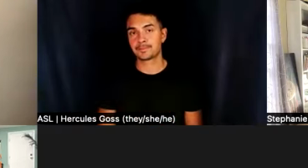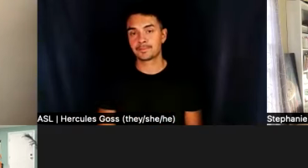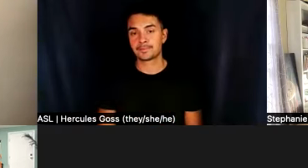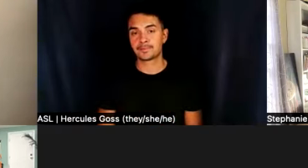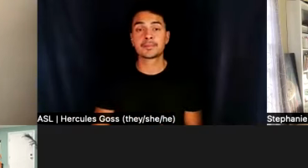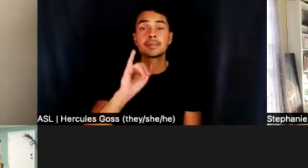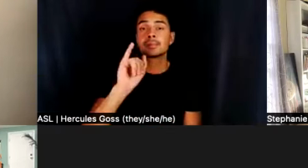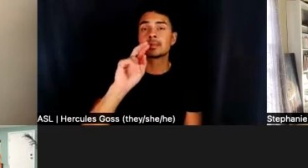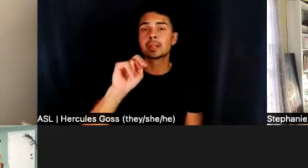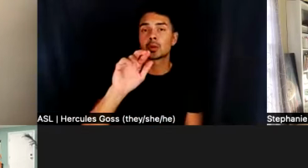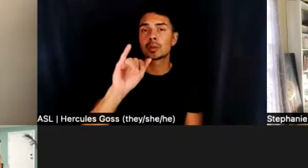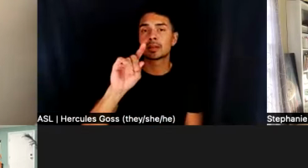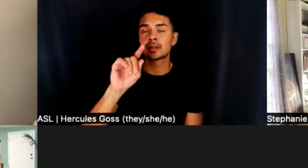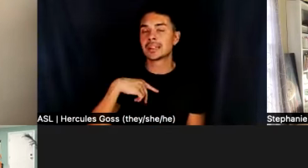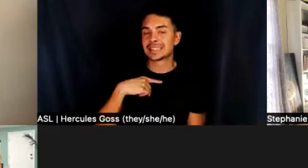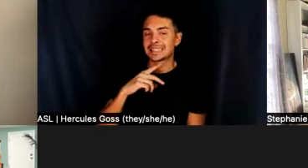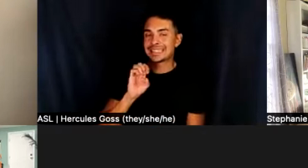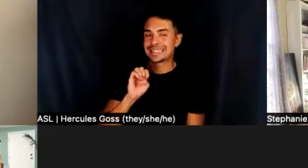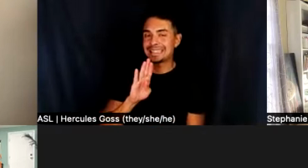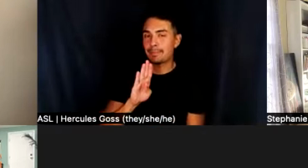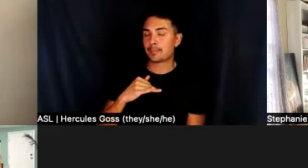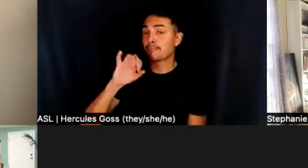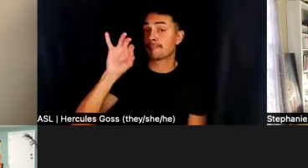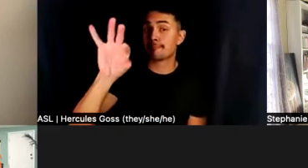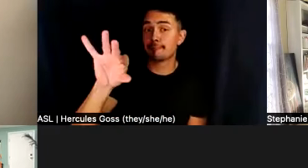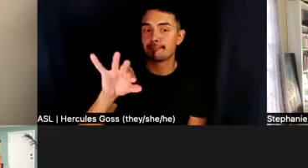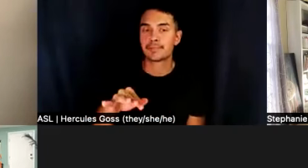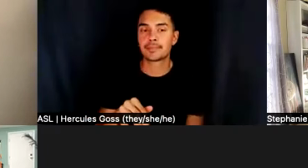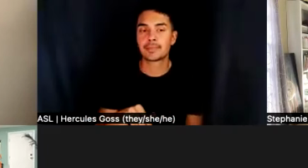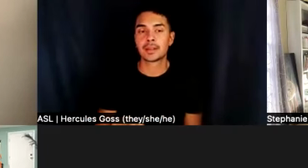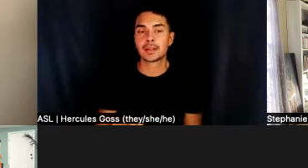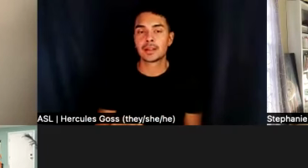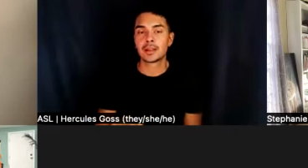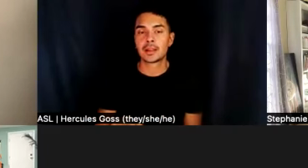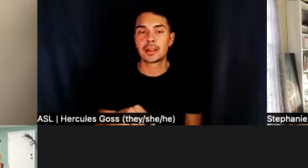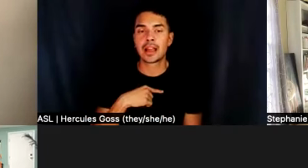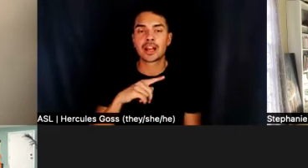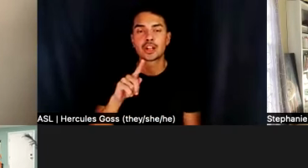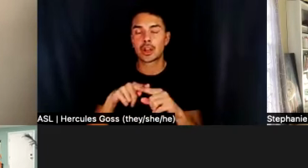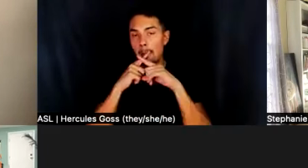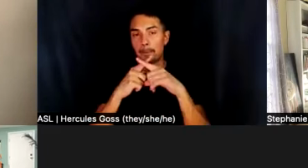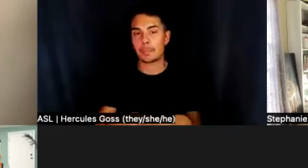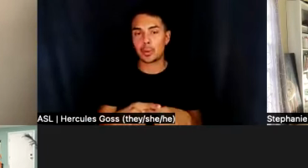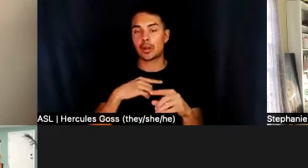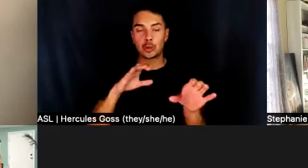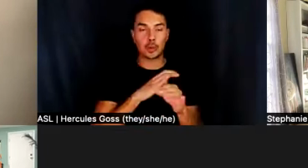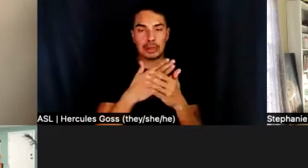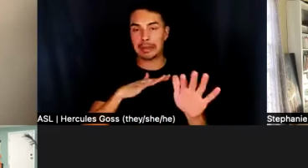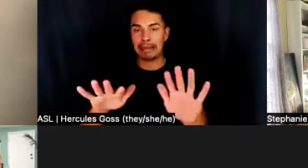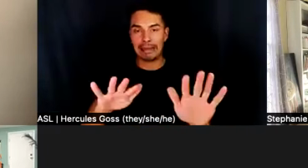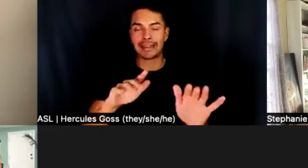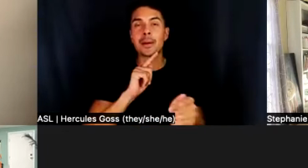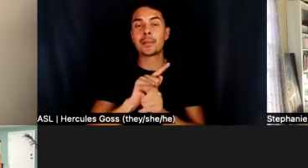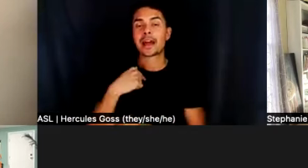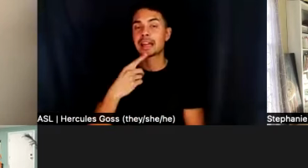Ingrid, I just wanted to make one comment. I couldn't get to unmute when I was doing the things, but I do